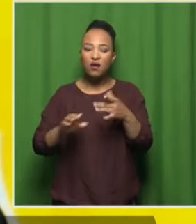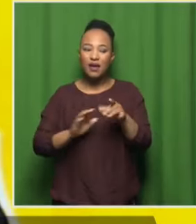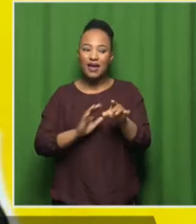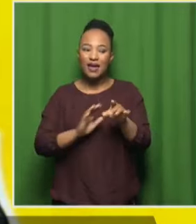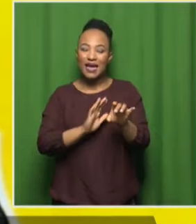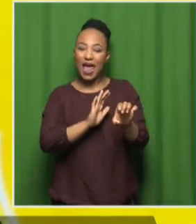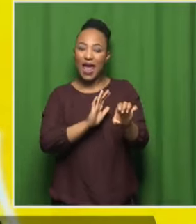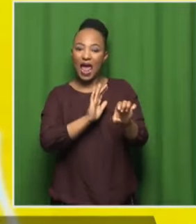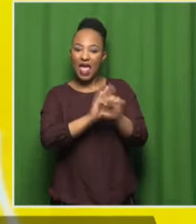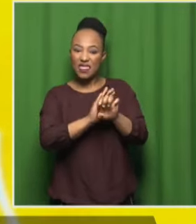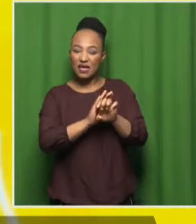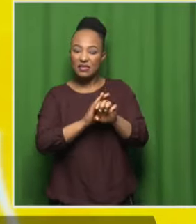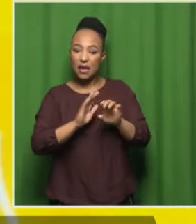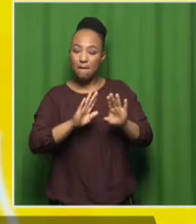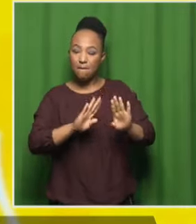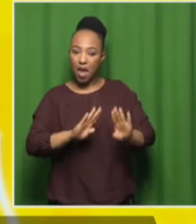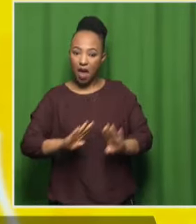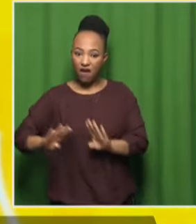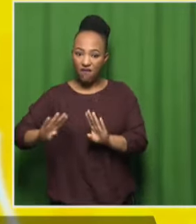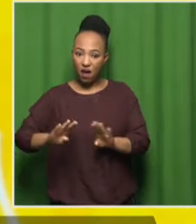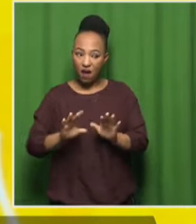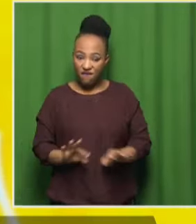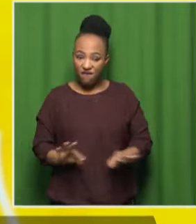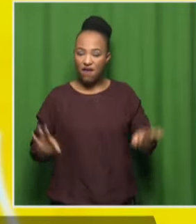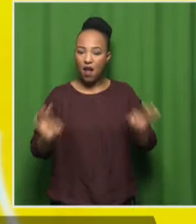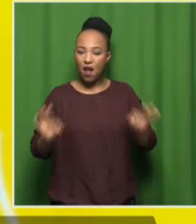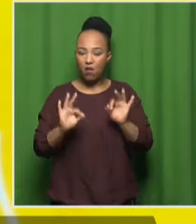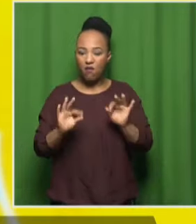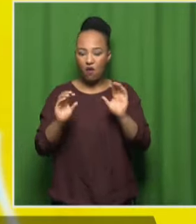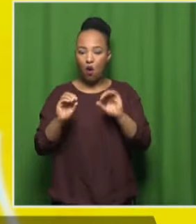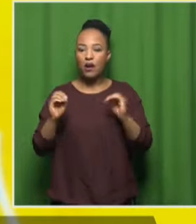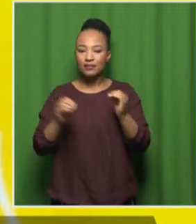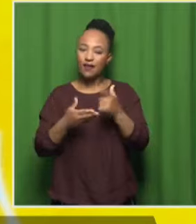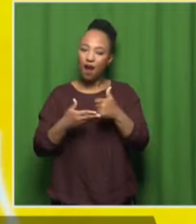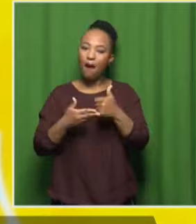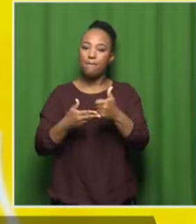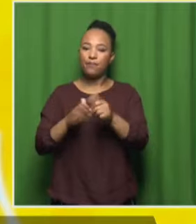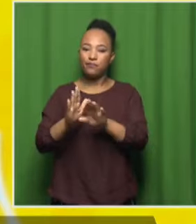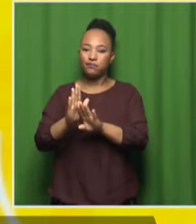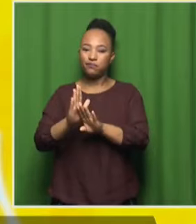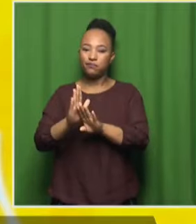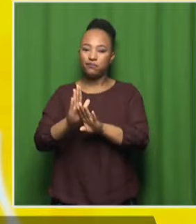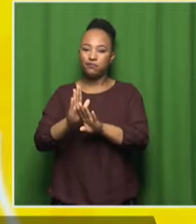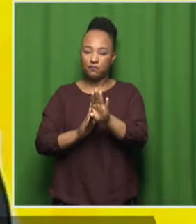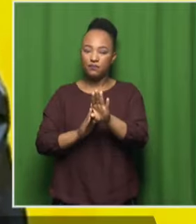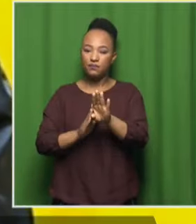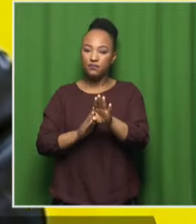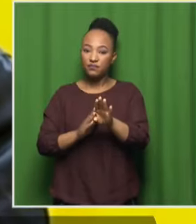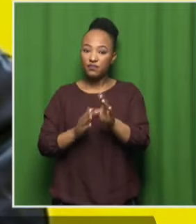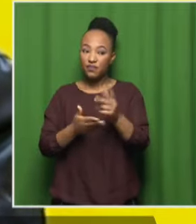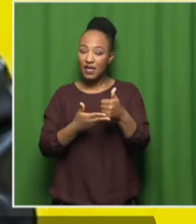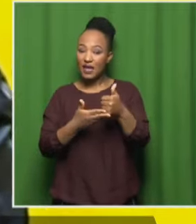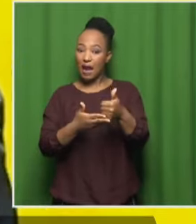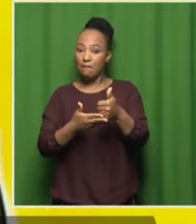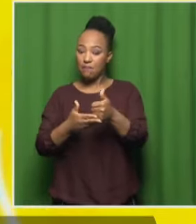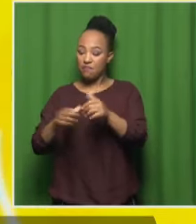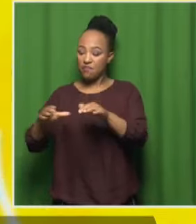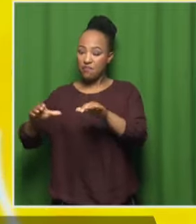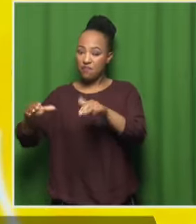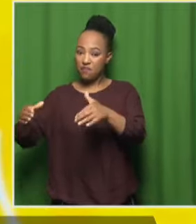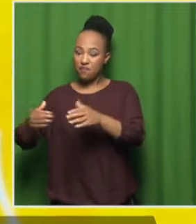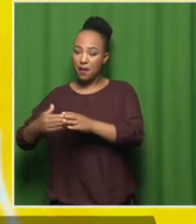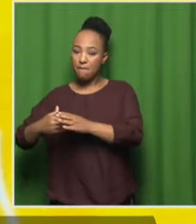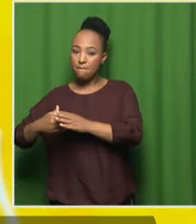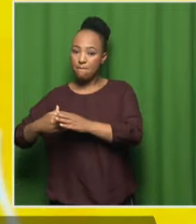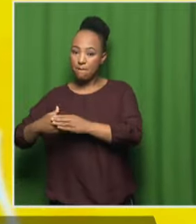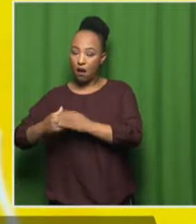the morals and the values of our organization. It enables comrades to even rid